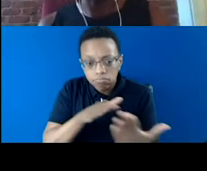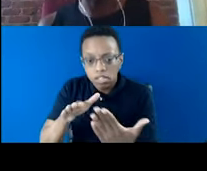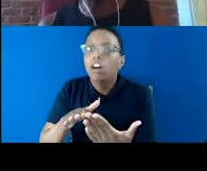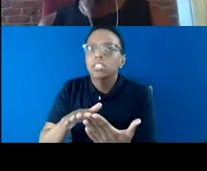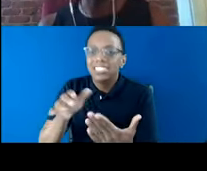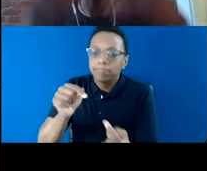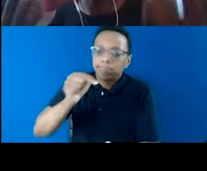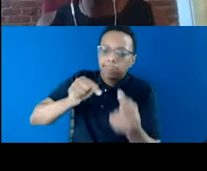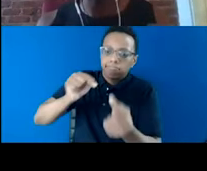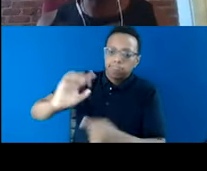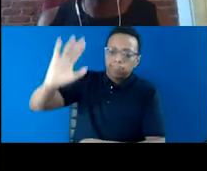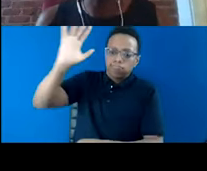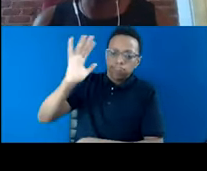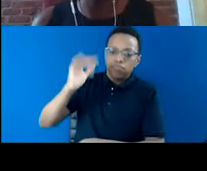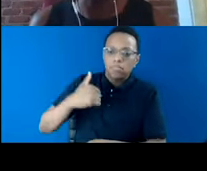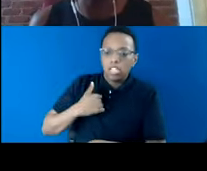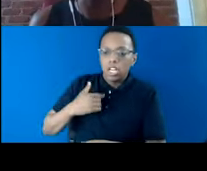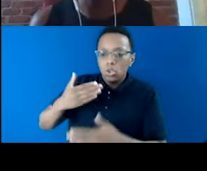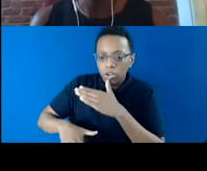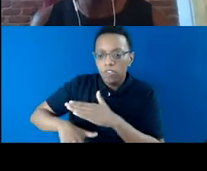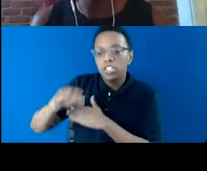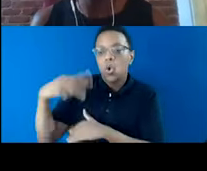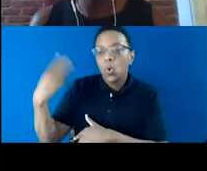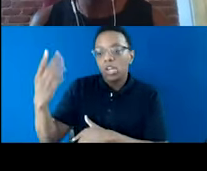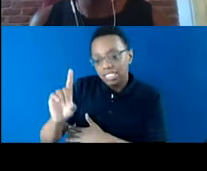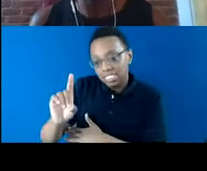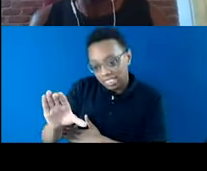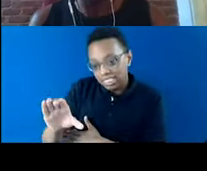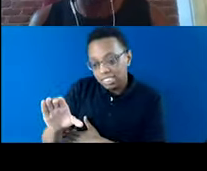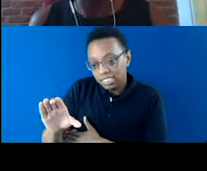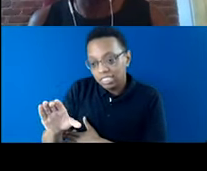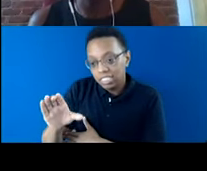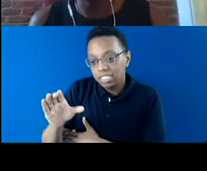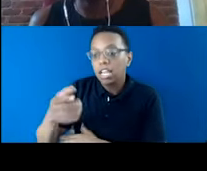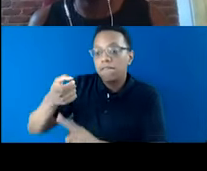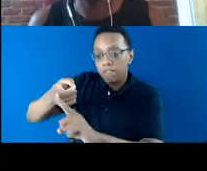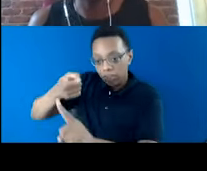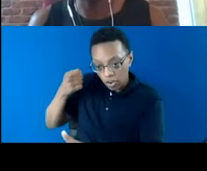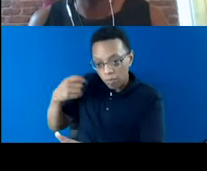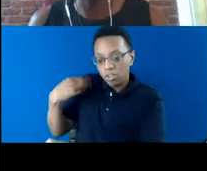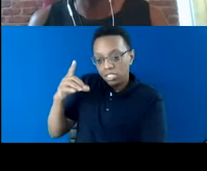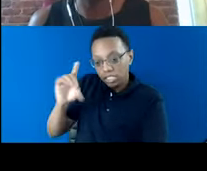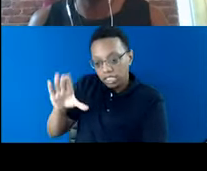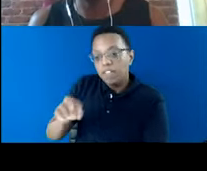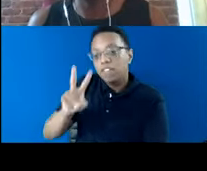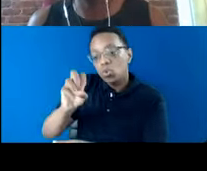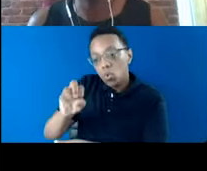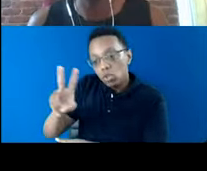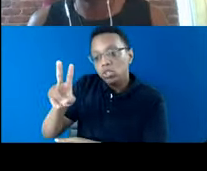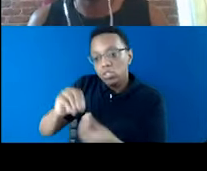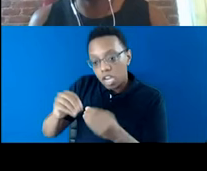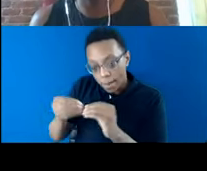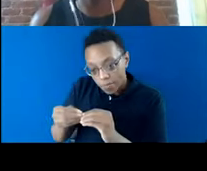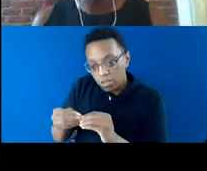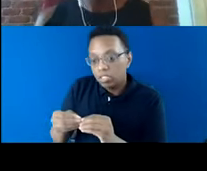further. I was born and raised in Washington, D.C. That is where I am from. I still have a 202 number and a D.C. ID. It's